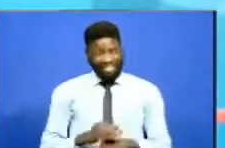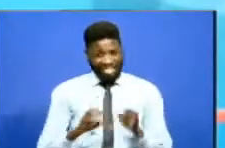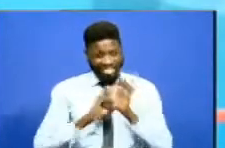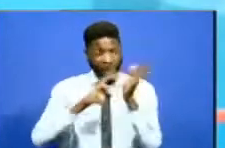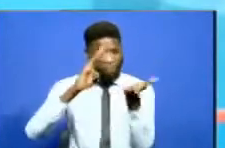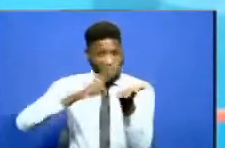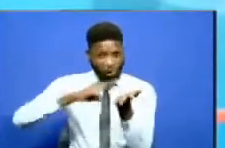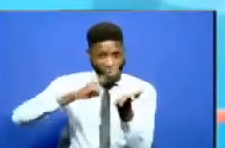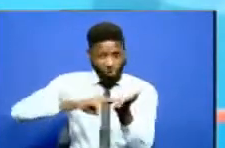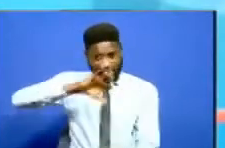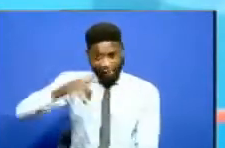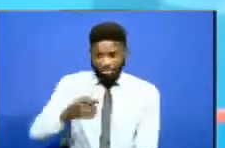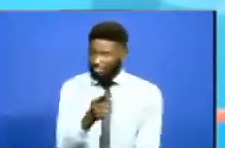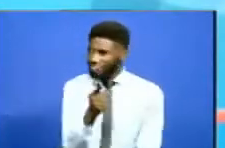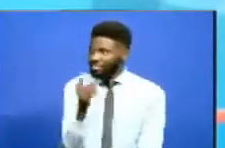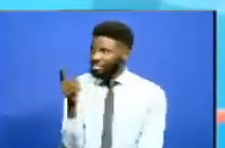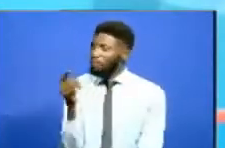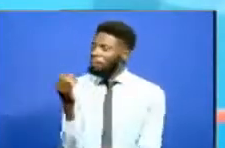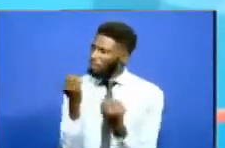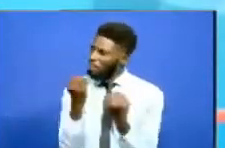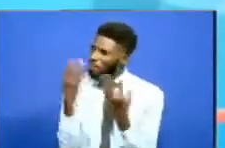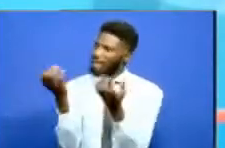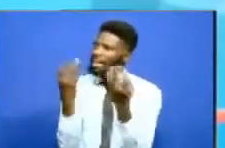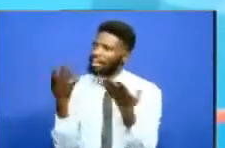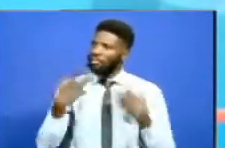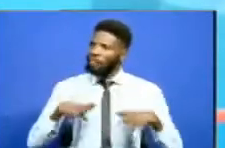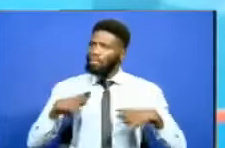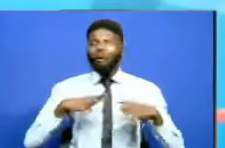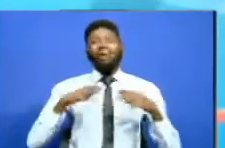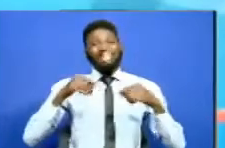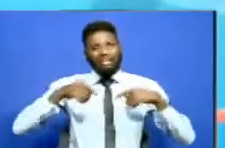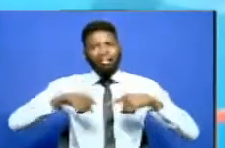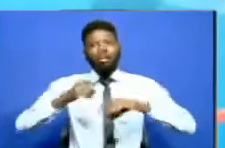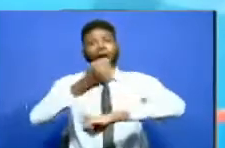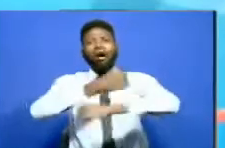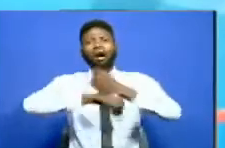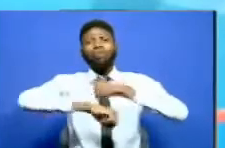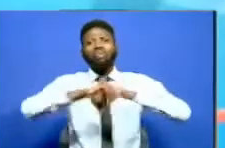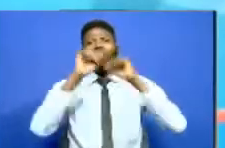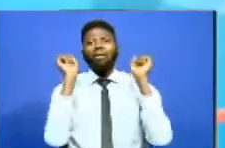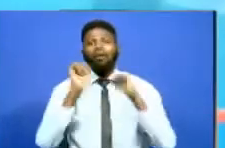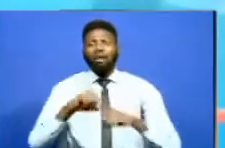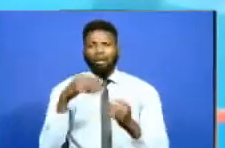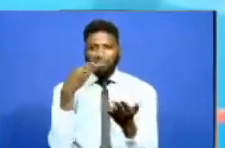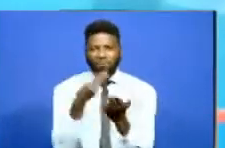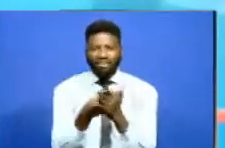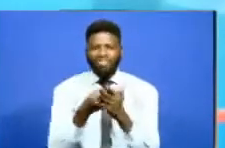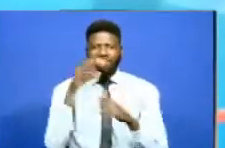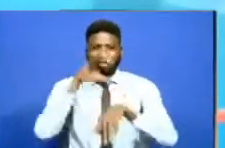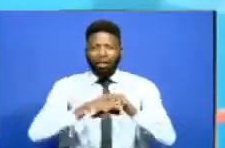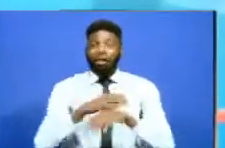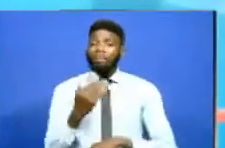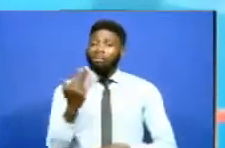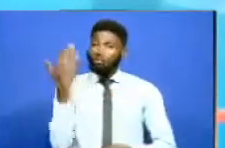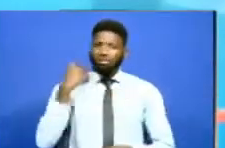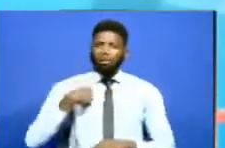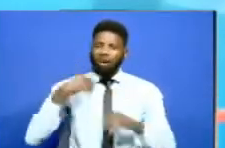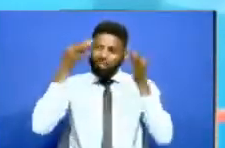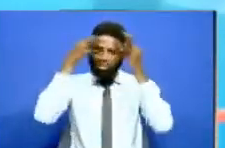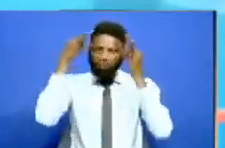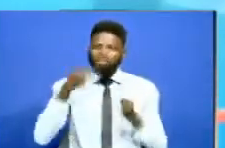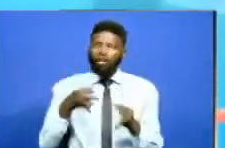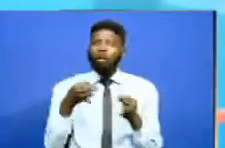of people are now able to do things themselves and get their money. Just because I decided I was not